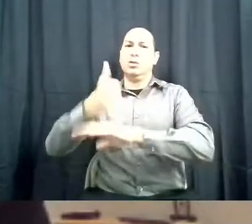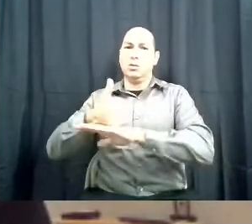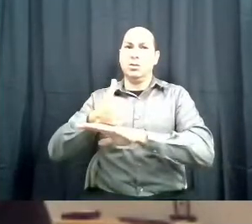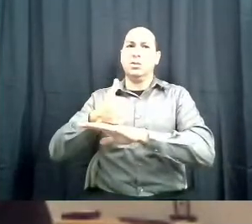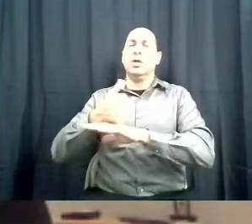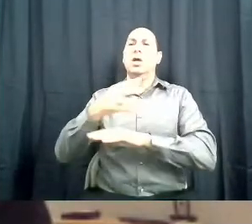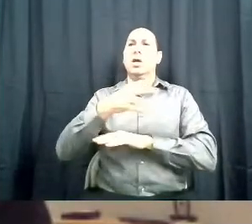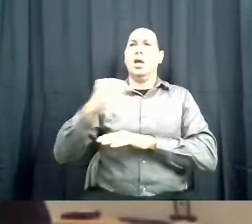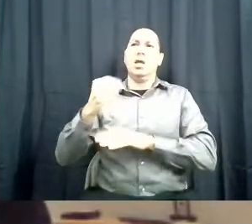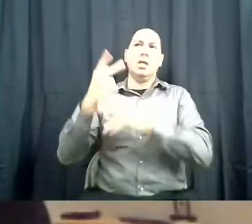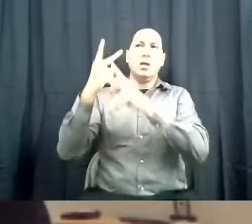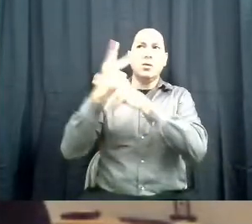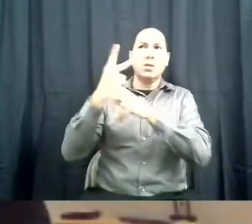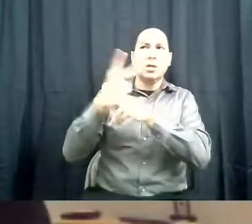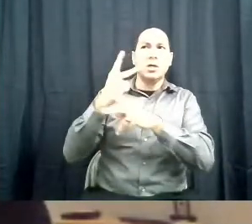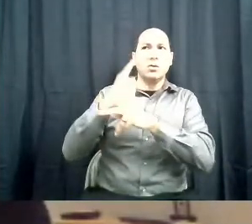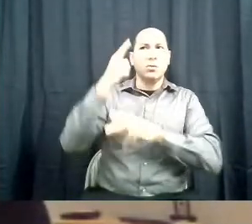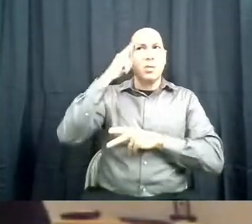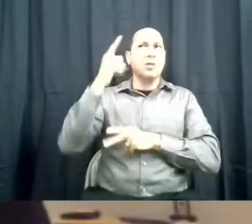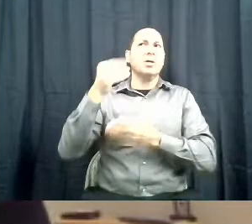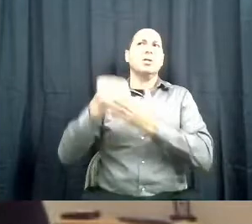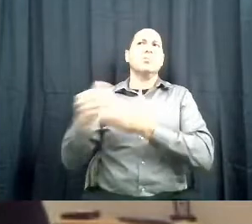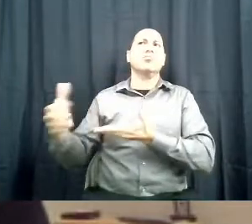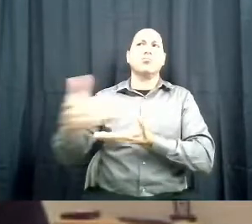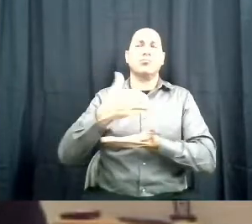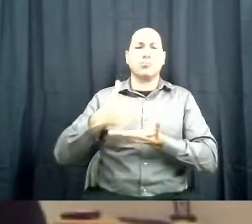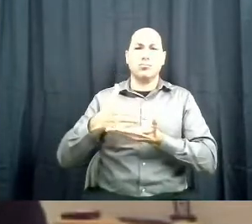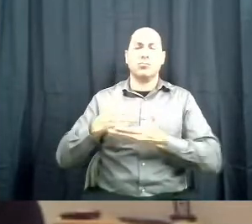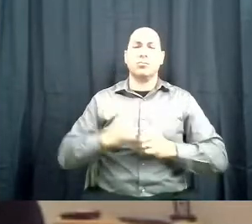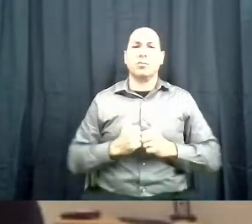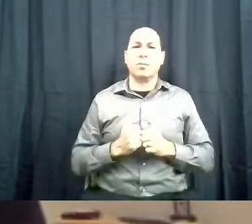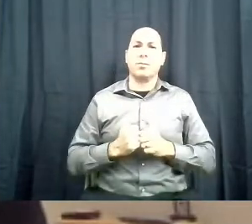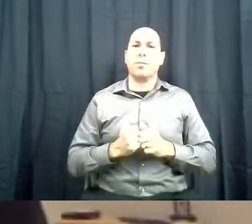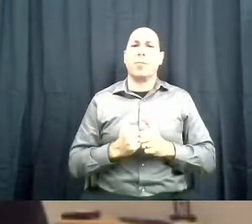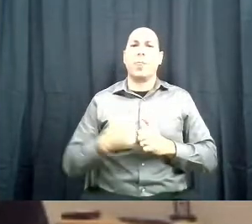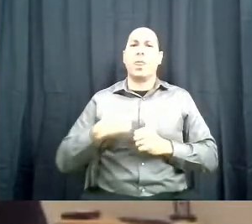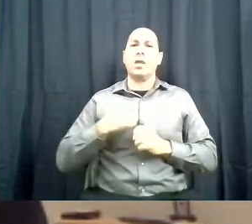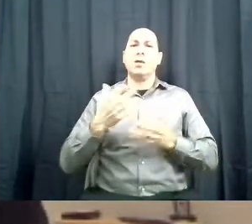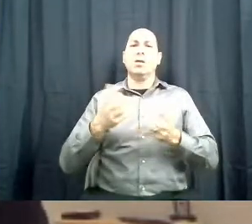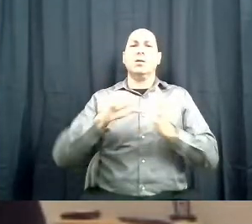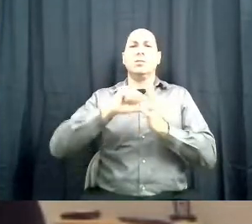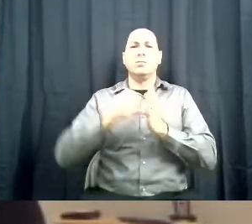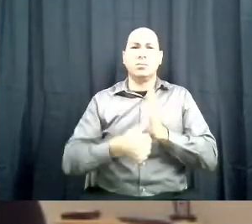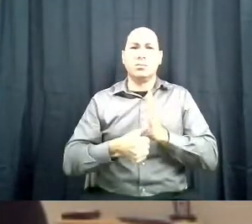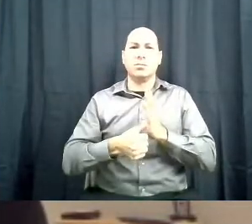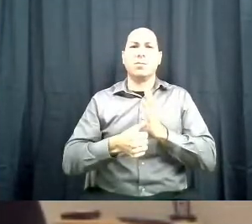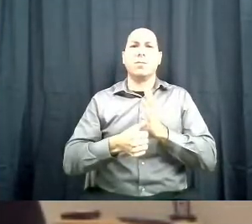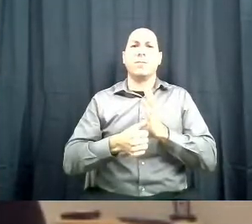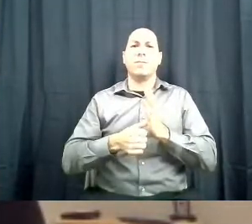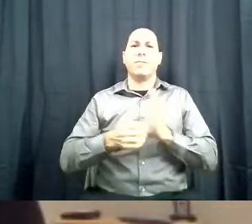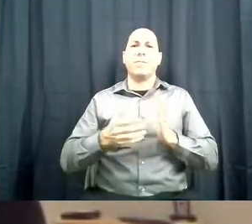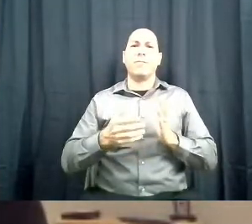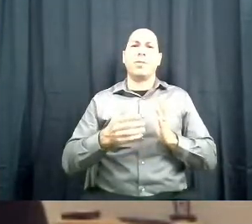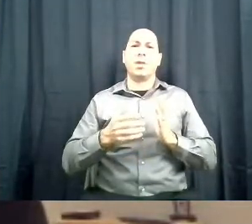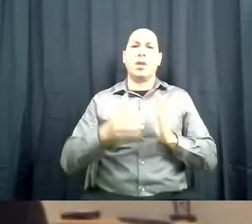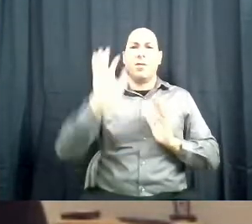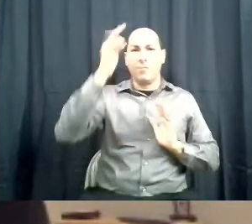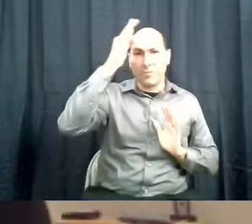fiscal plan. So I just want to point out that when it comes to federal Medicaid